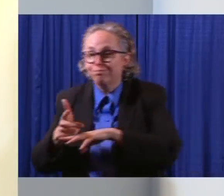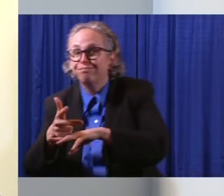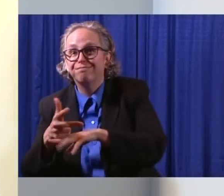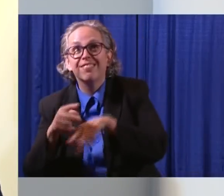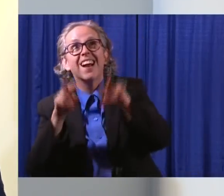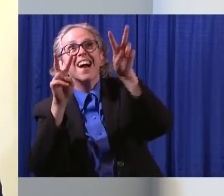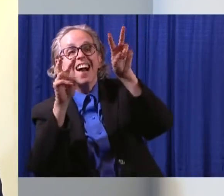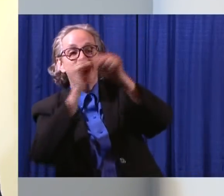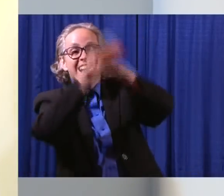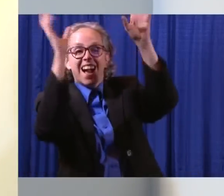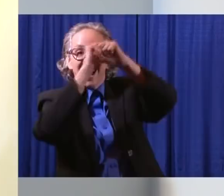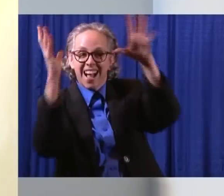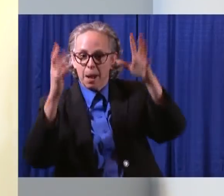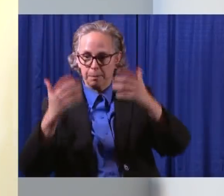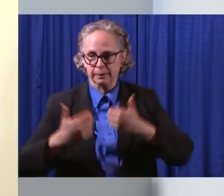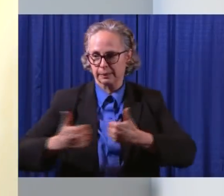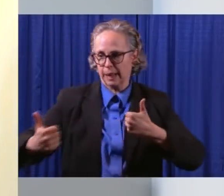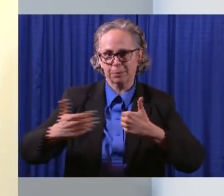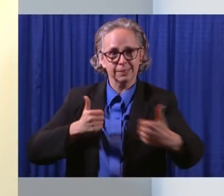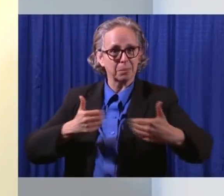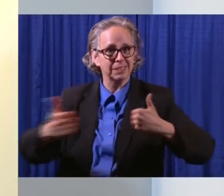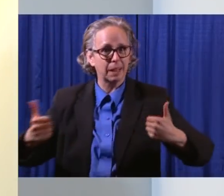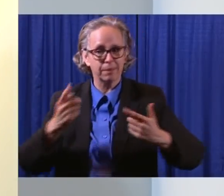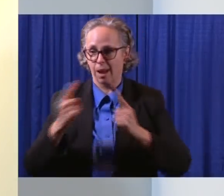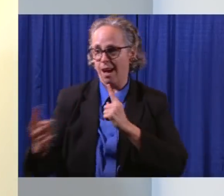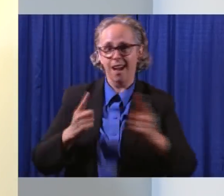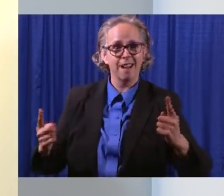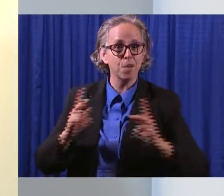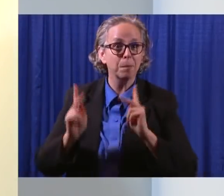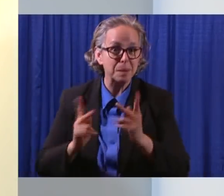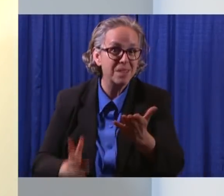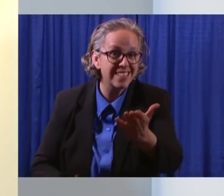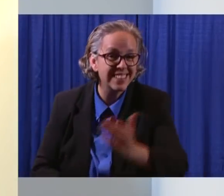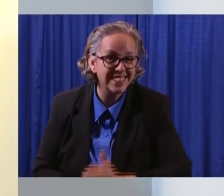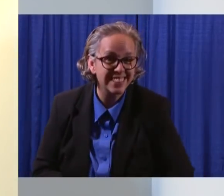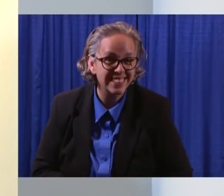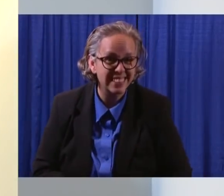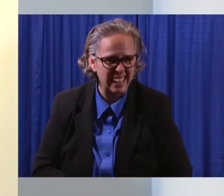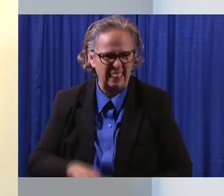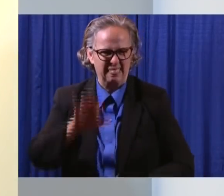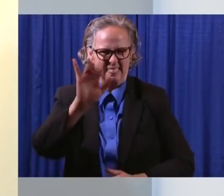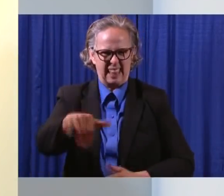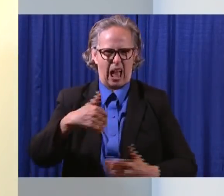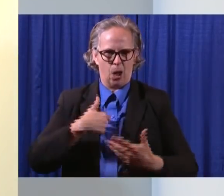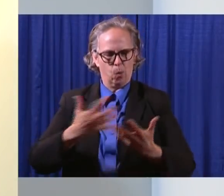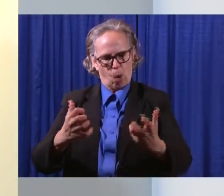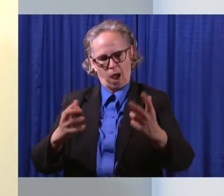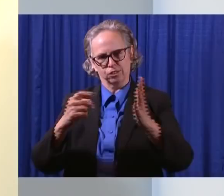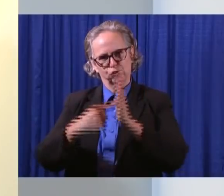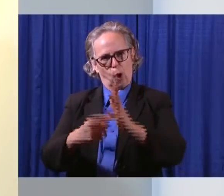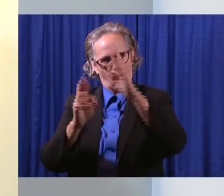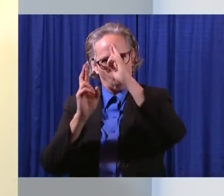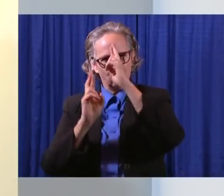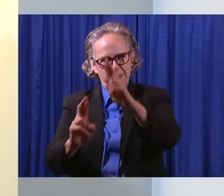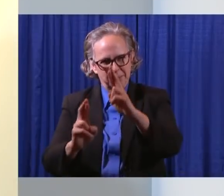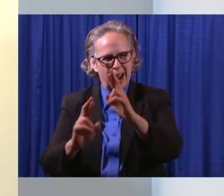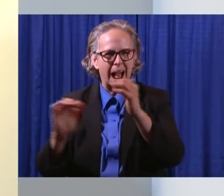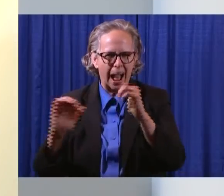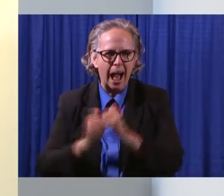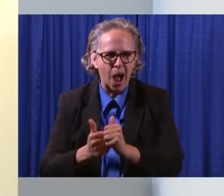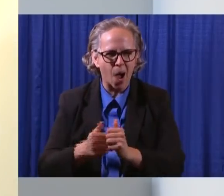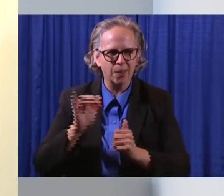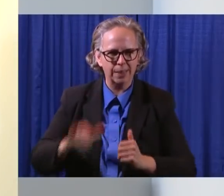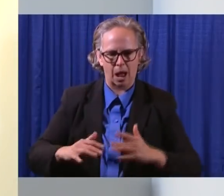to people that you don't normally associate with. That's the mutual respect for each other. It's that balance between freedom and